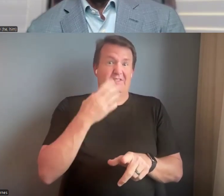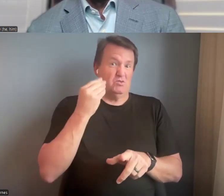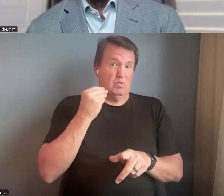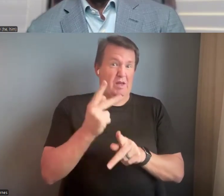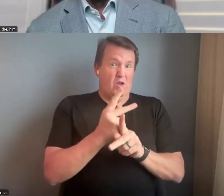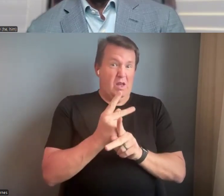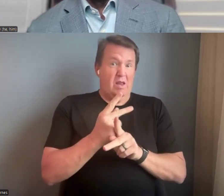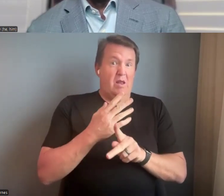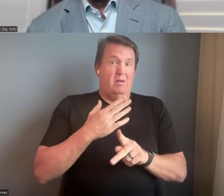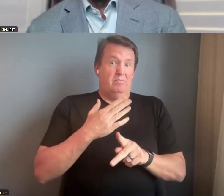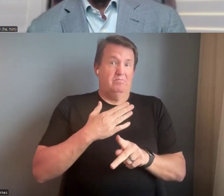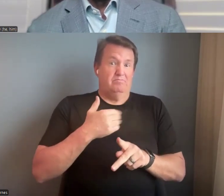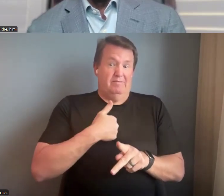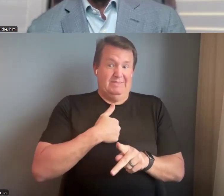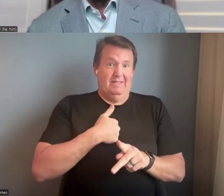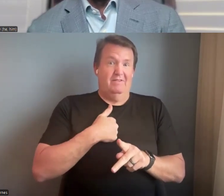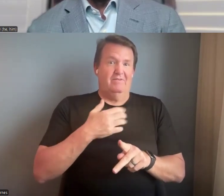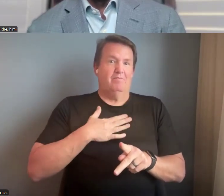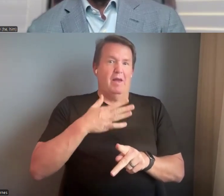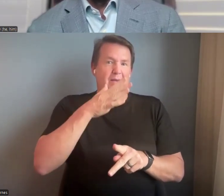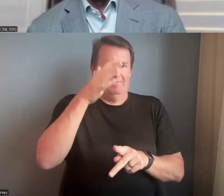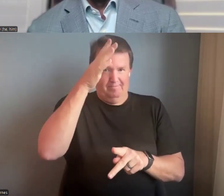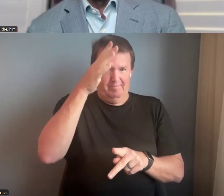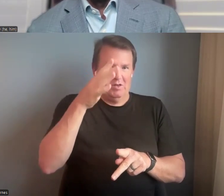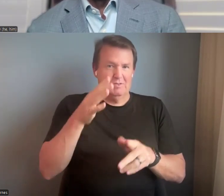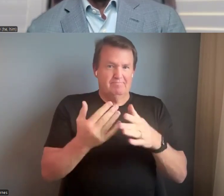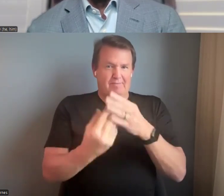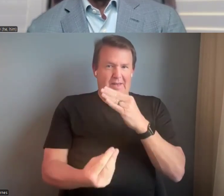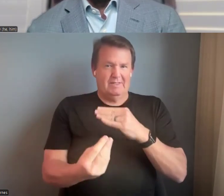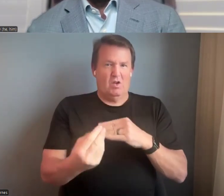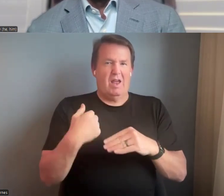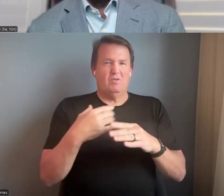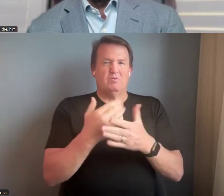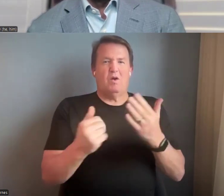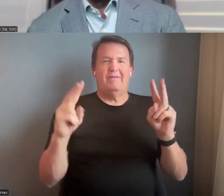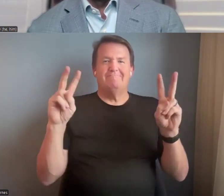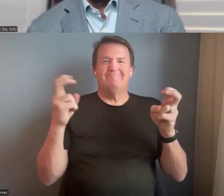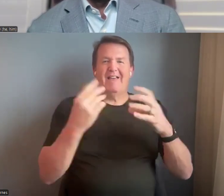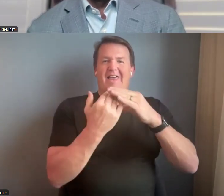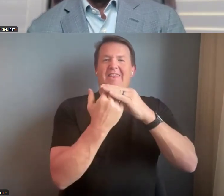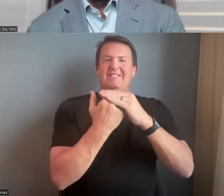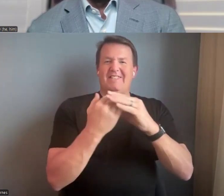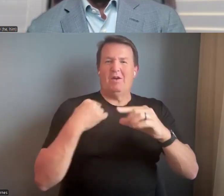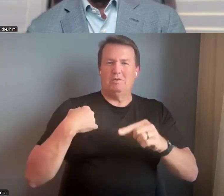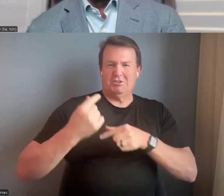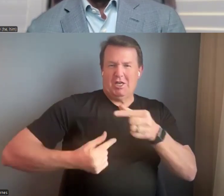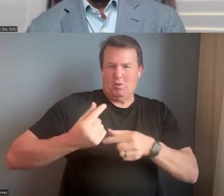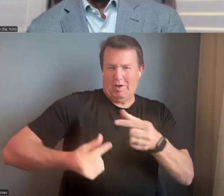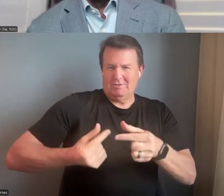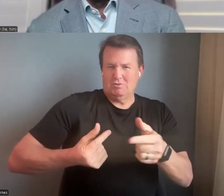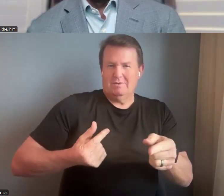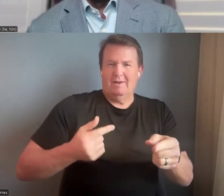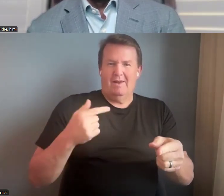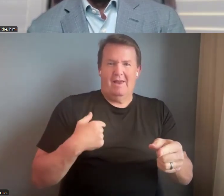parent passed away. So I am part of that sandwich generation where I was taking care of my parents and also taking care of my